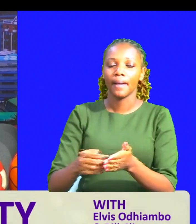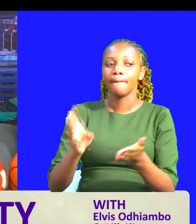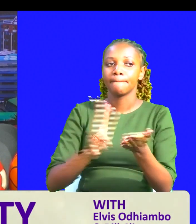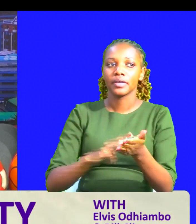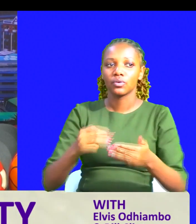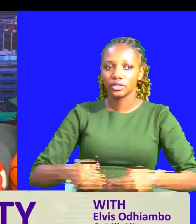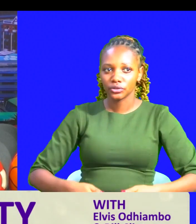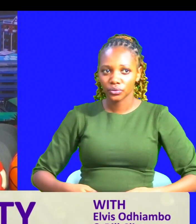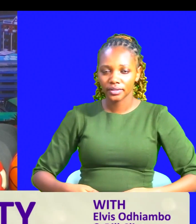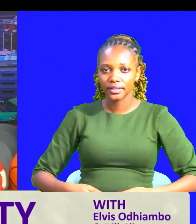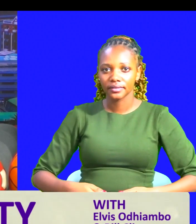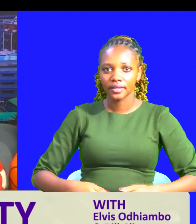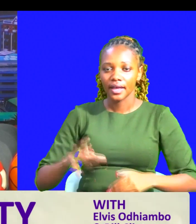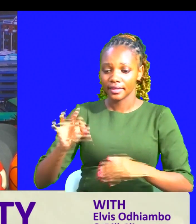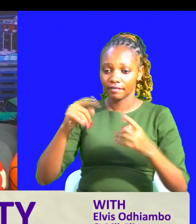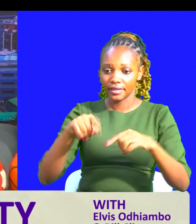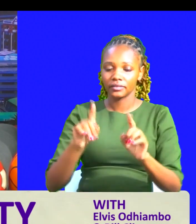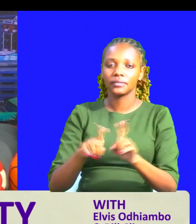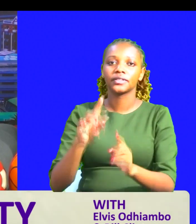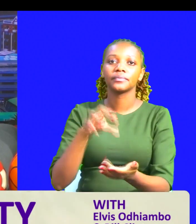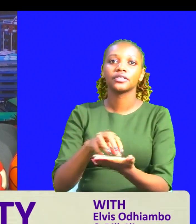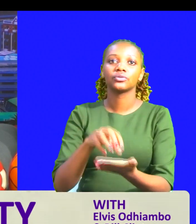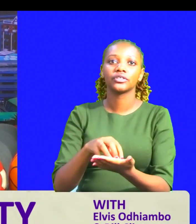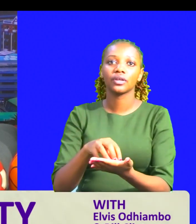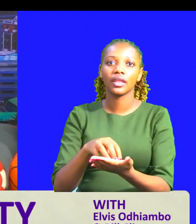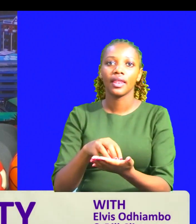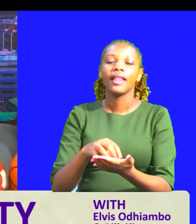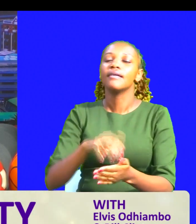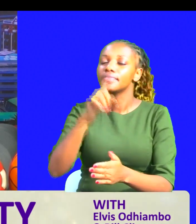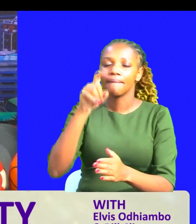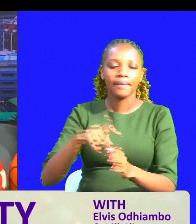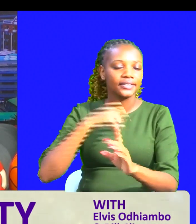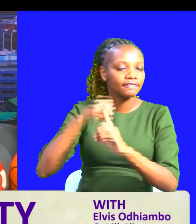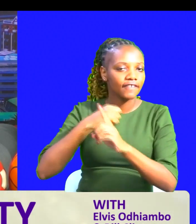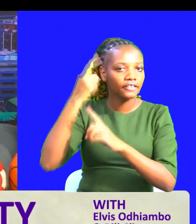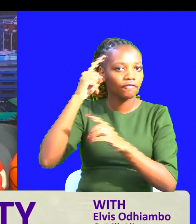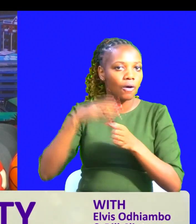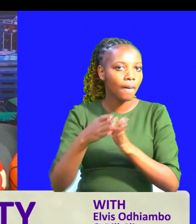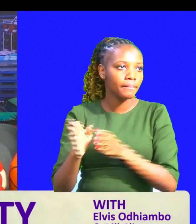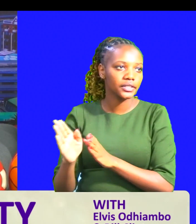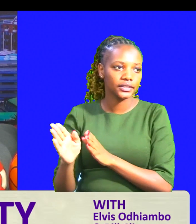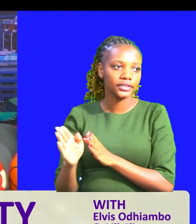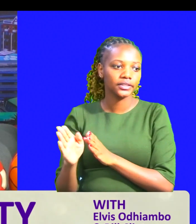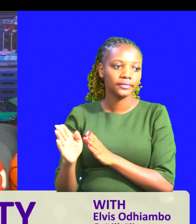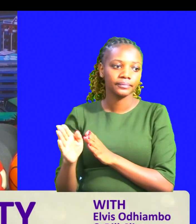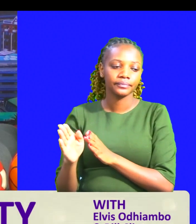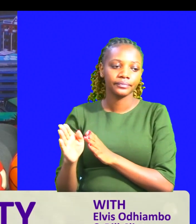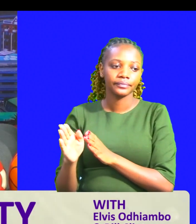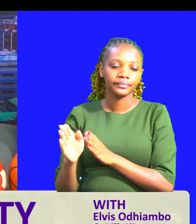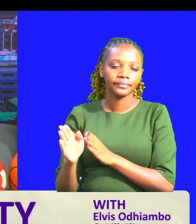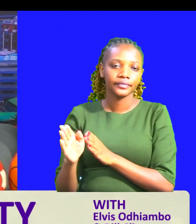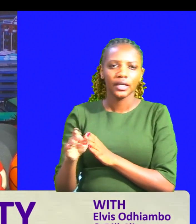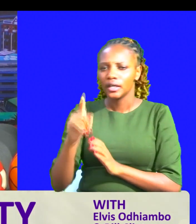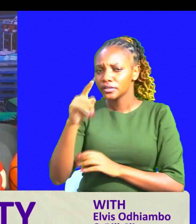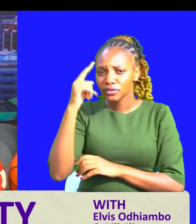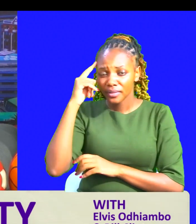they found themselves in a similar situation where they have to again fight for a place in the top flight. Now, don't you